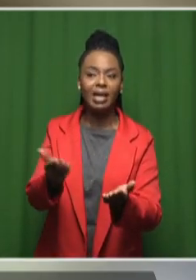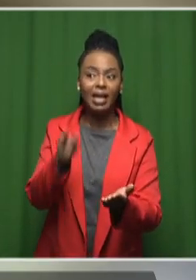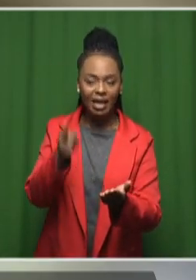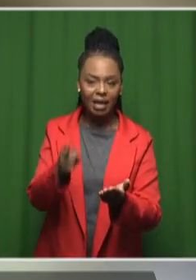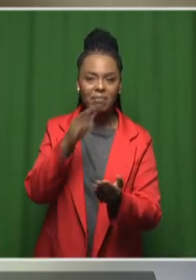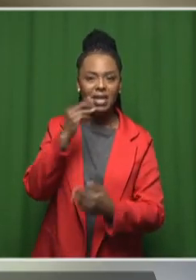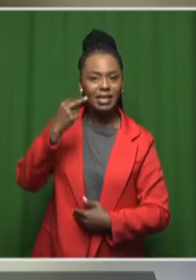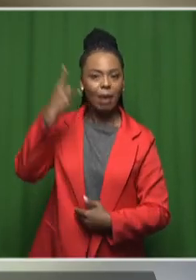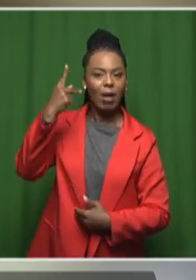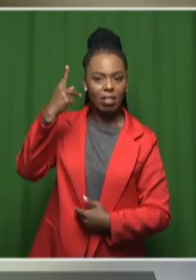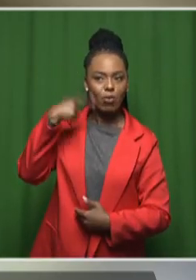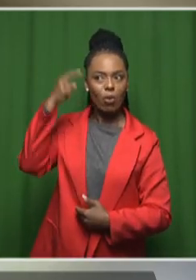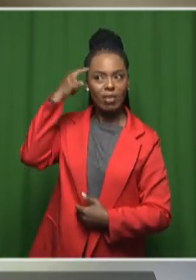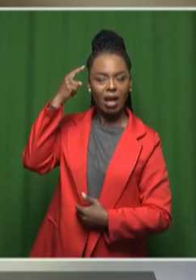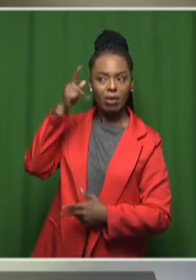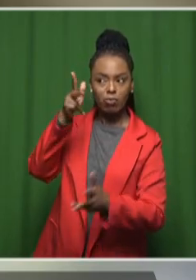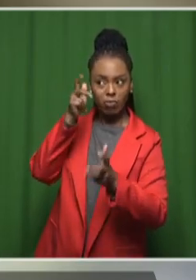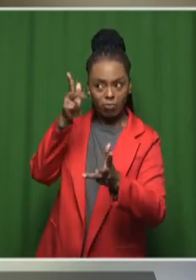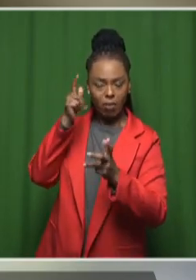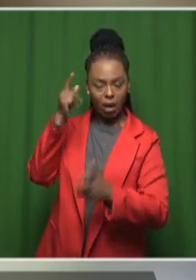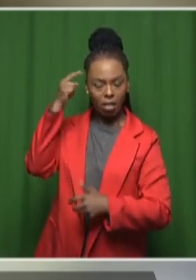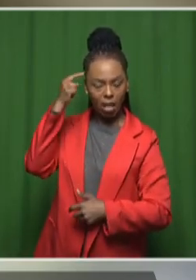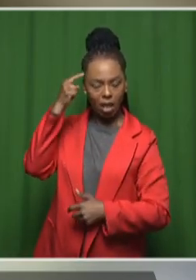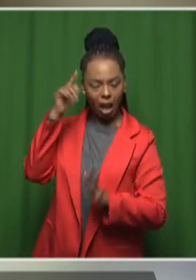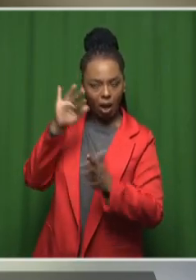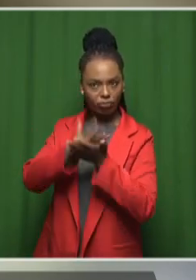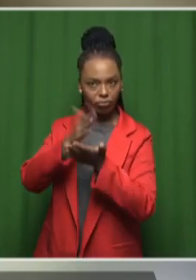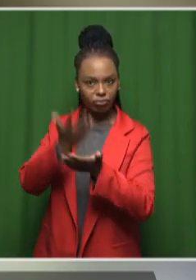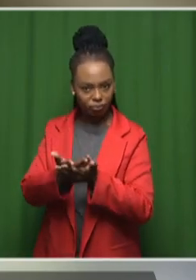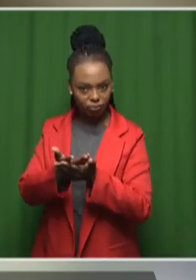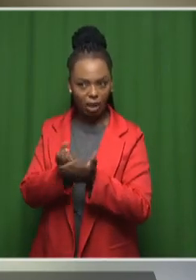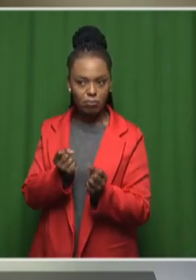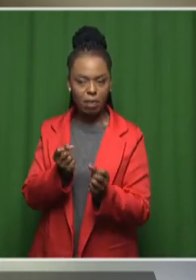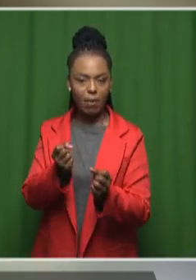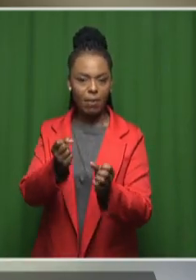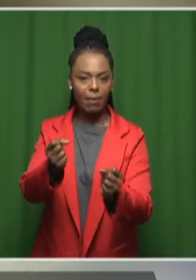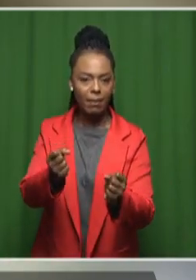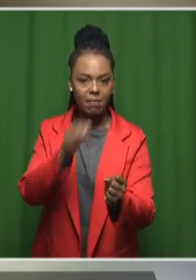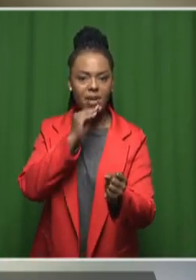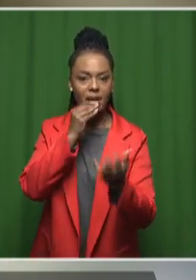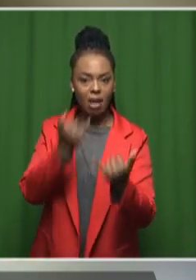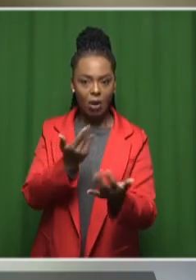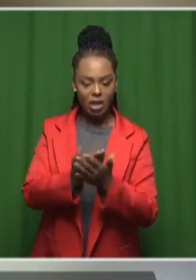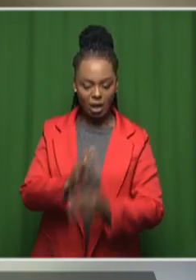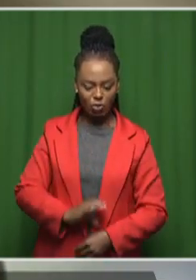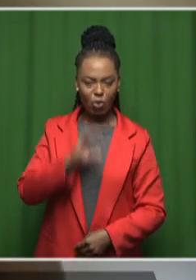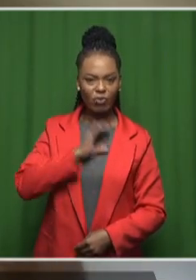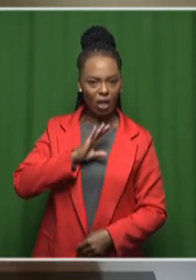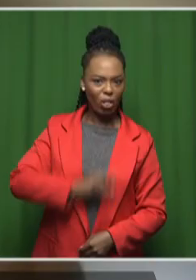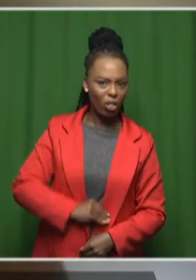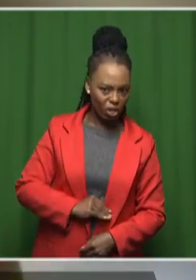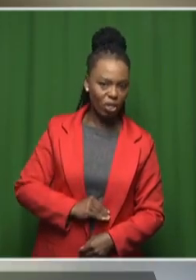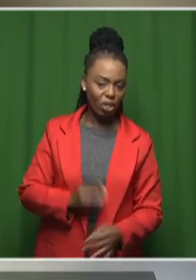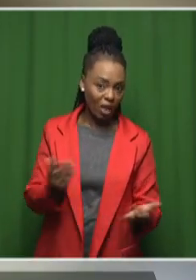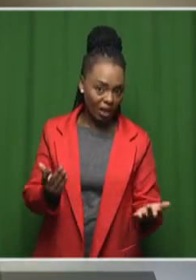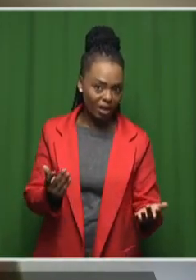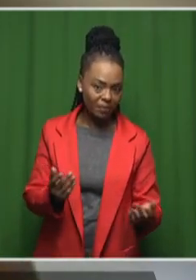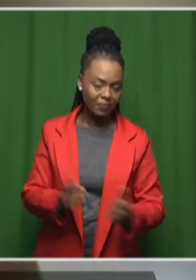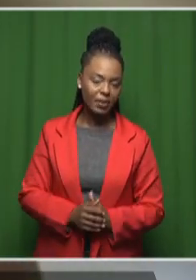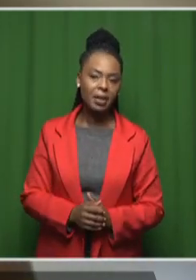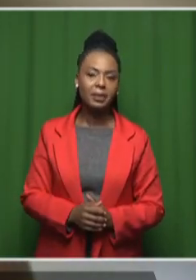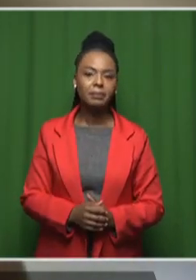double work, then it cuts time, it saves time, and it also builds confidence in navigating the digital terrain.